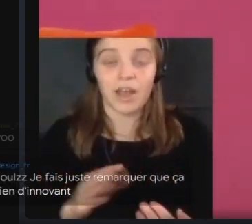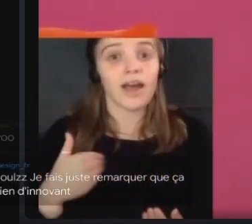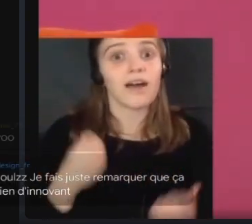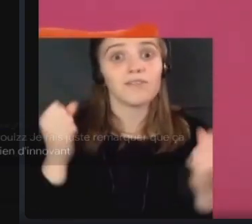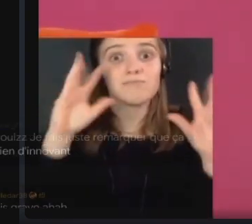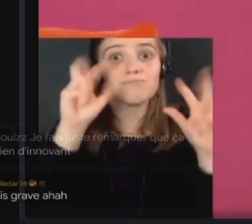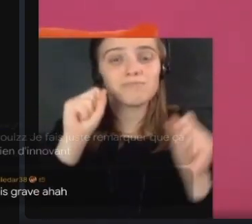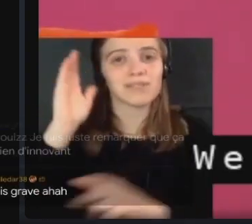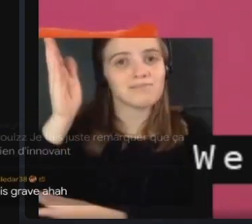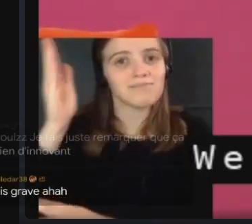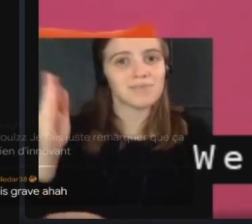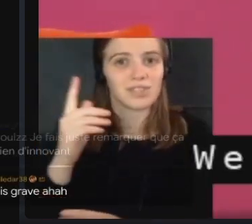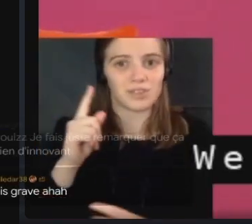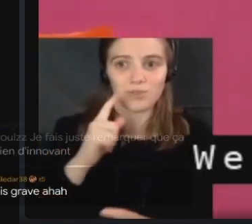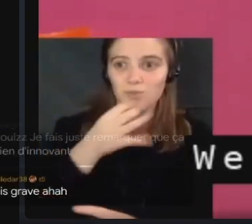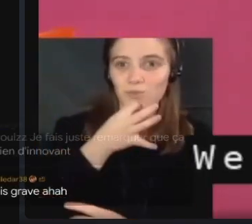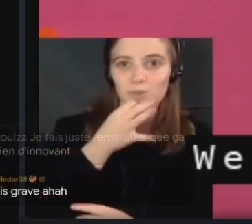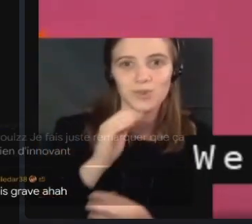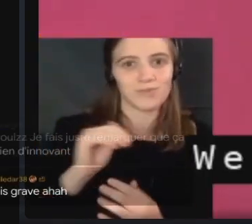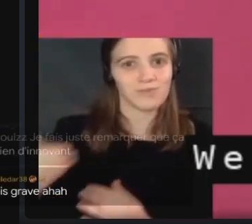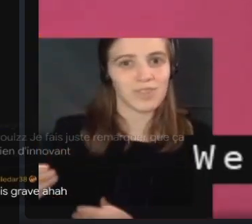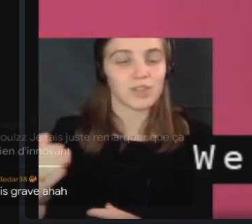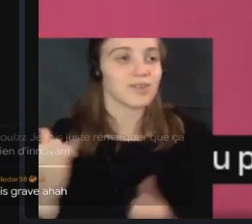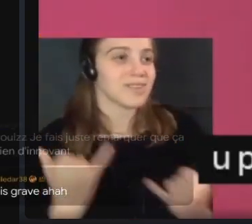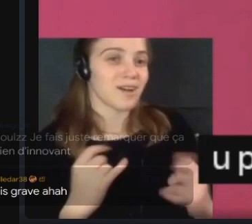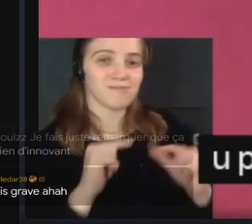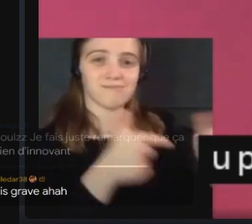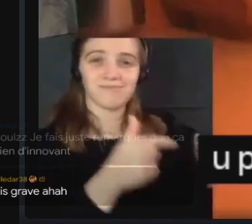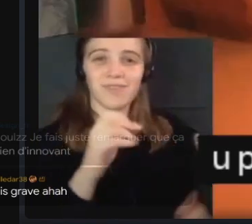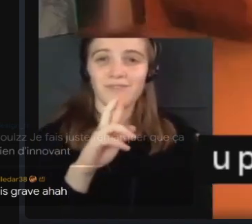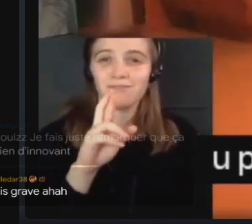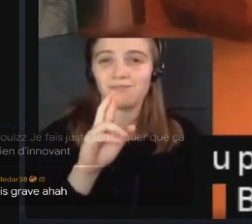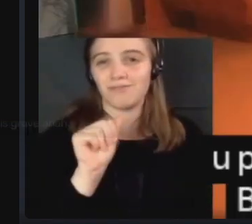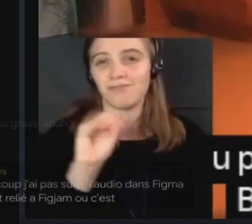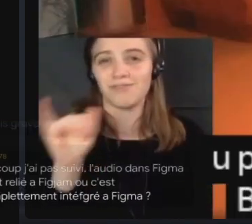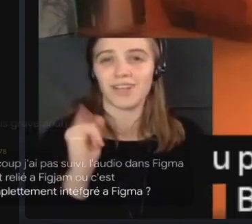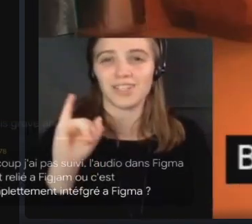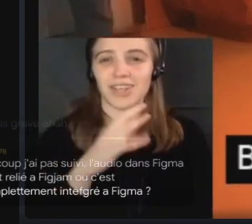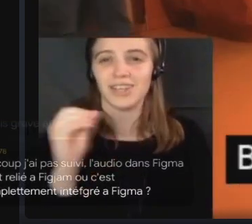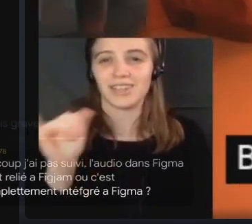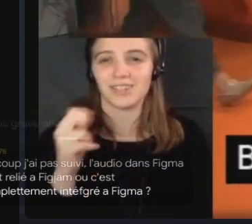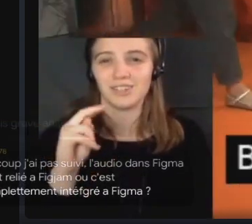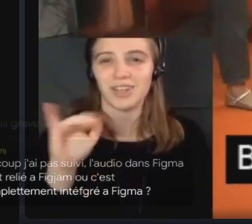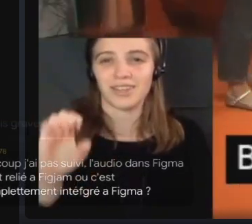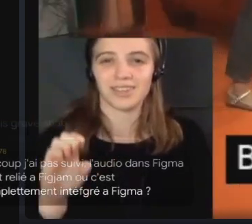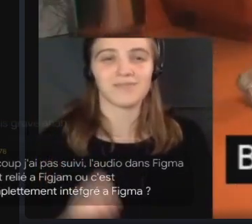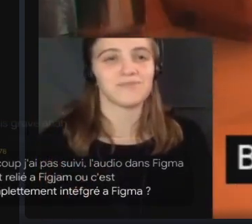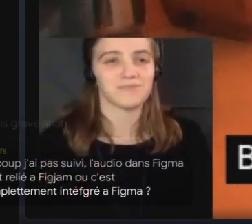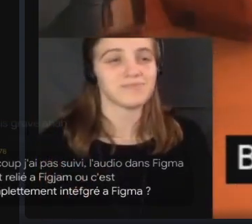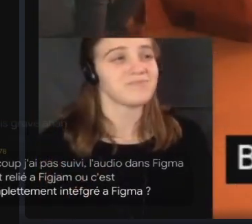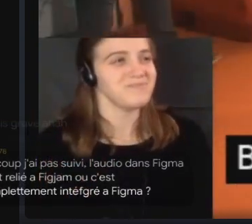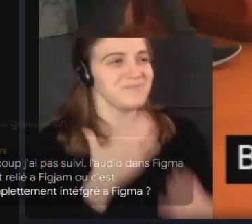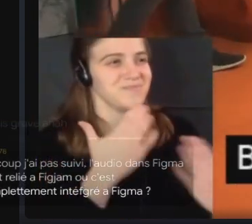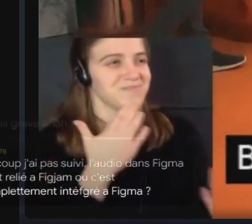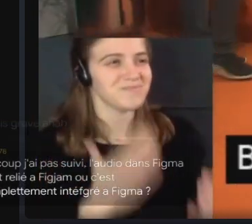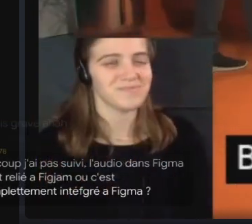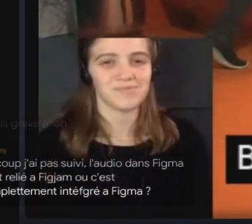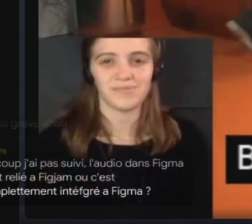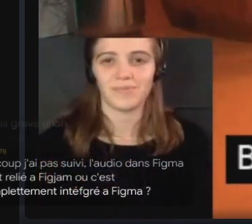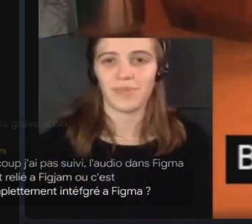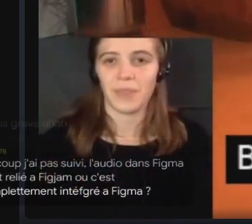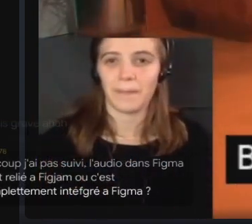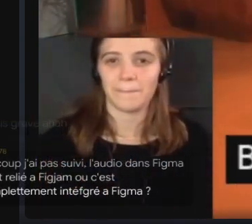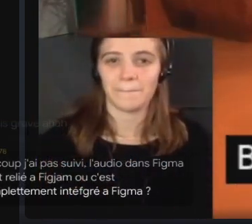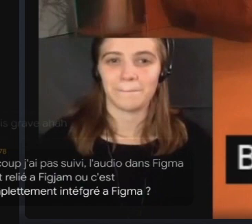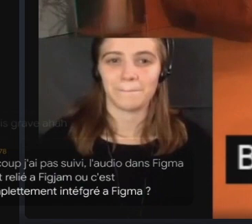hope to see you there. Back to you, Raji and Jenny. Thank you. Bravo. Écoutez, c'est incroyable